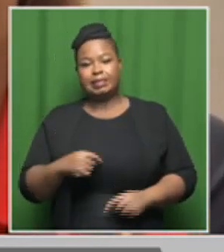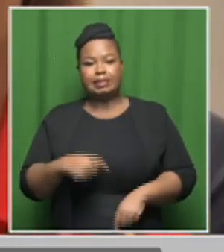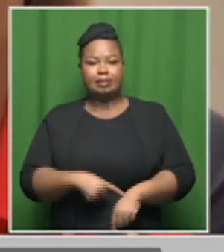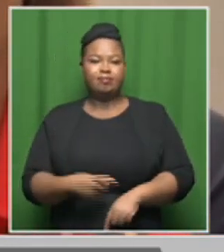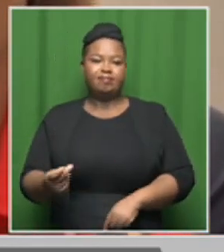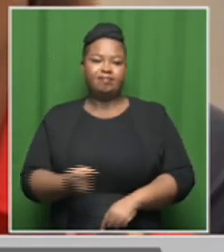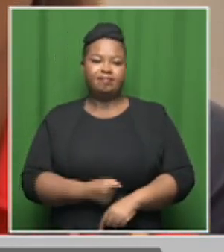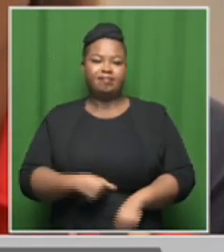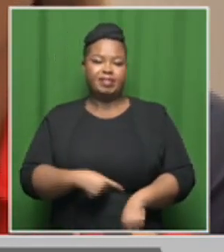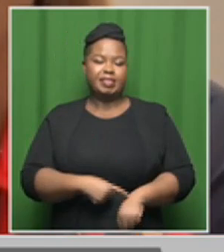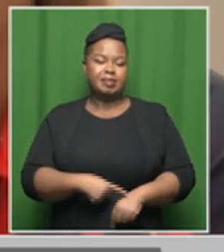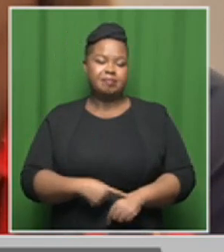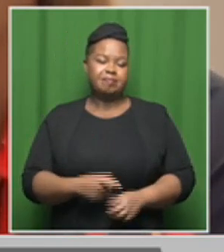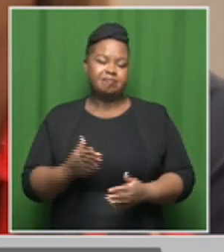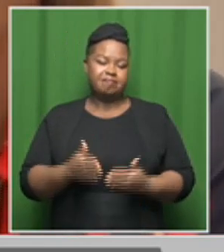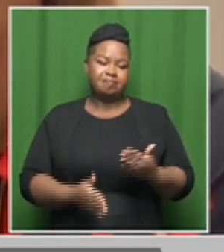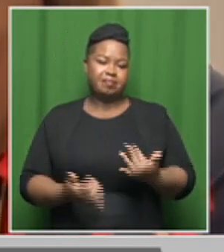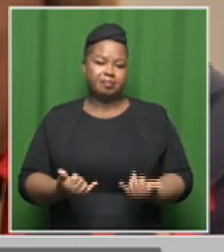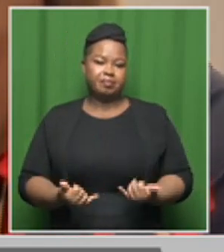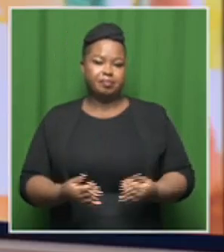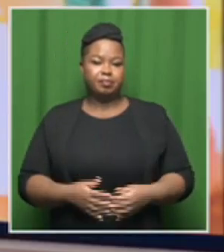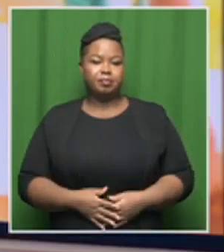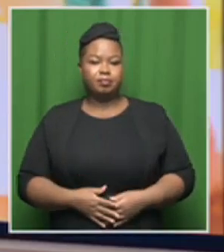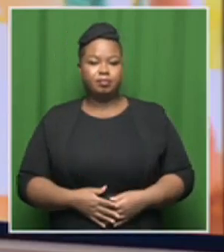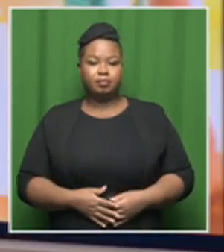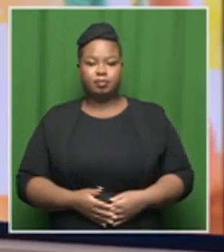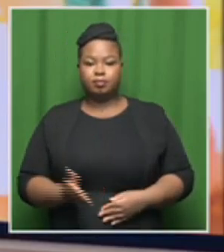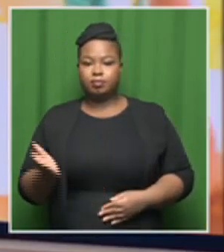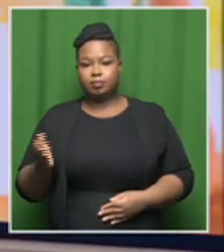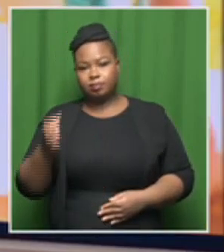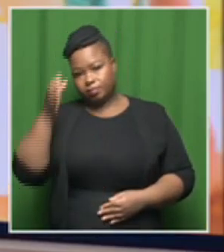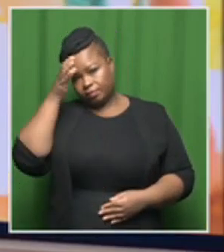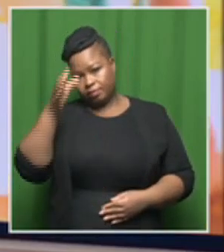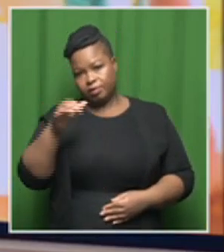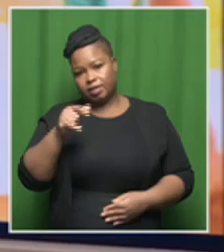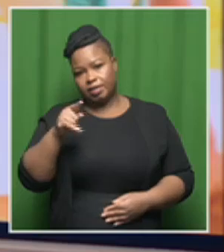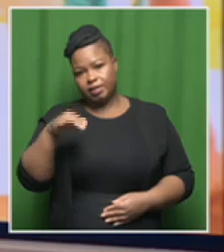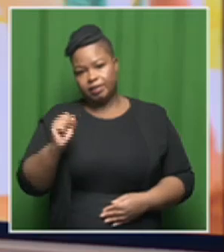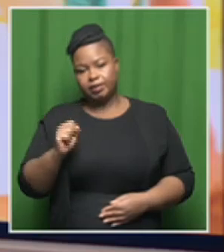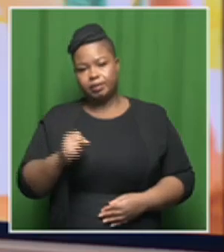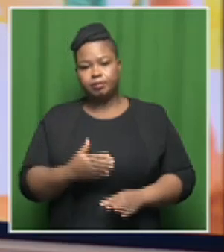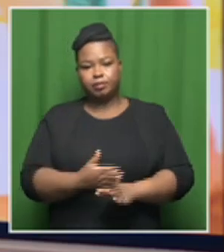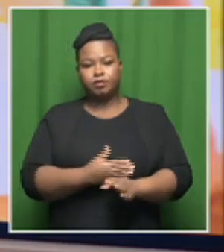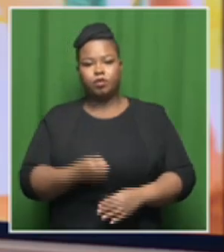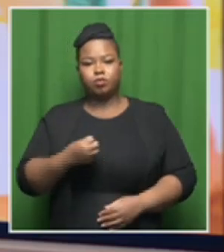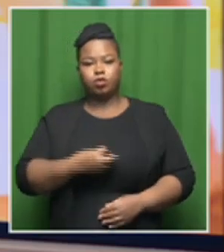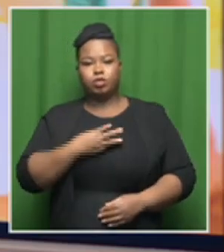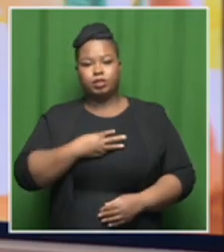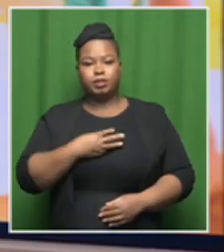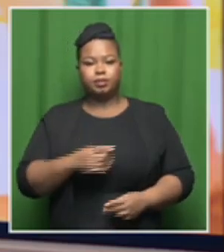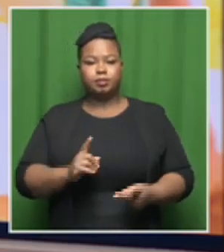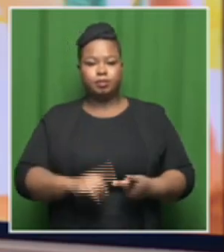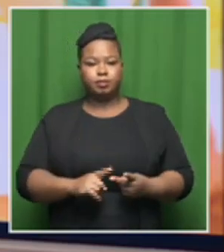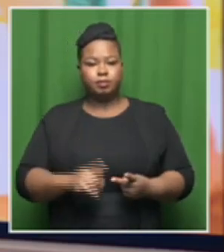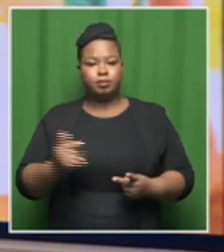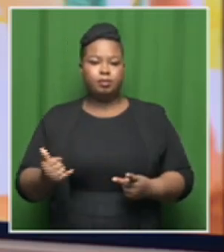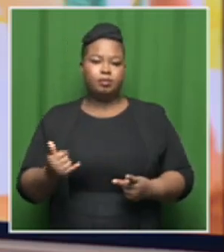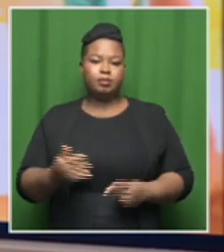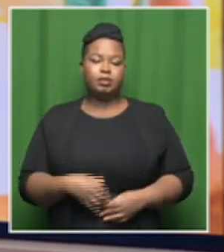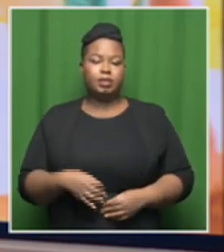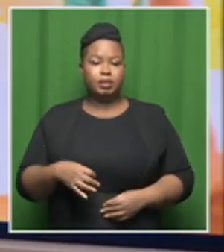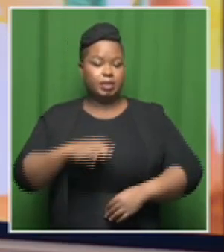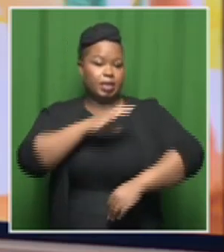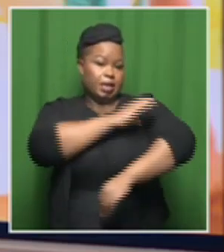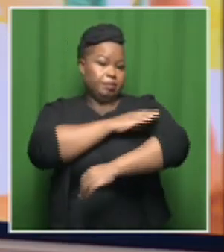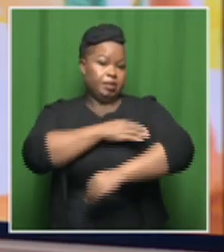of time. That's the note in which we'll have to wrap up this interview. Speaking to Coach Elize Kotze, former Proteas coach, as well as former Proteas